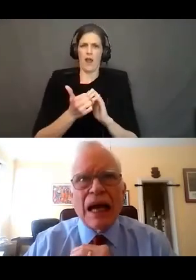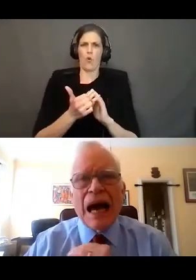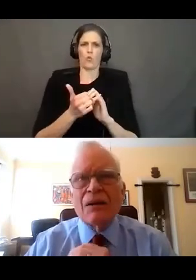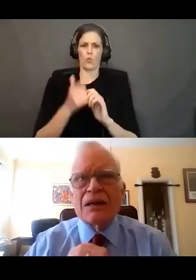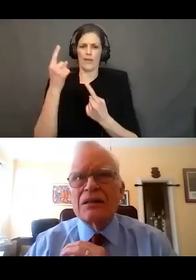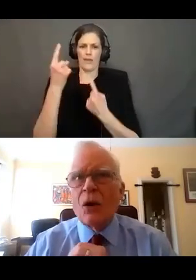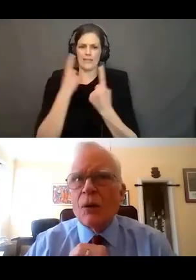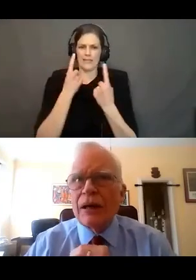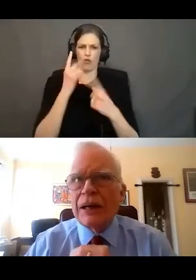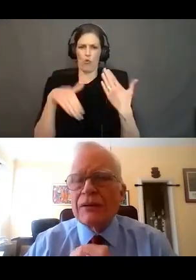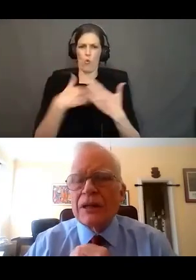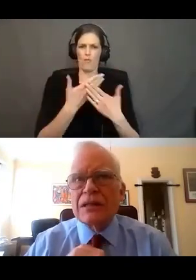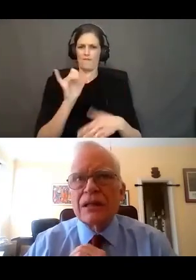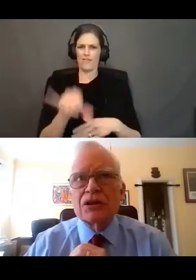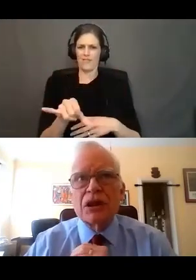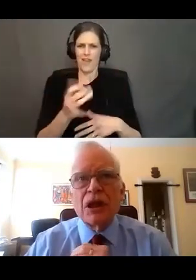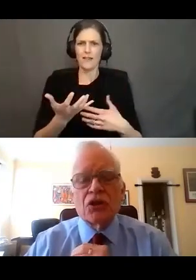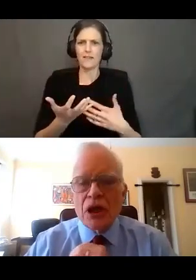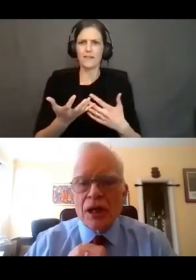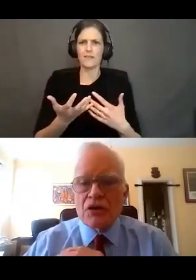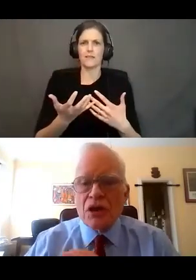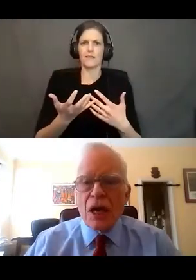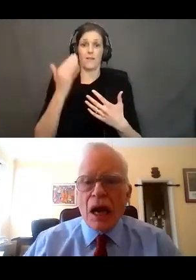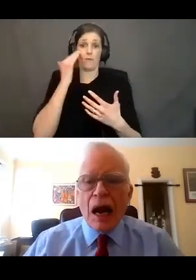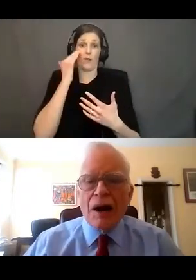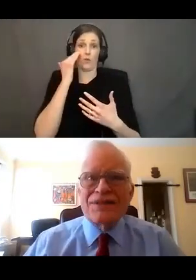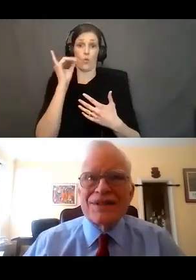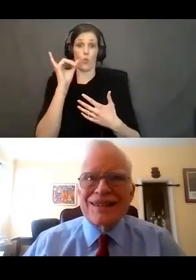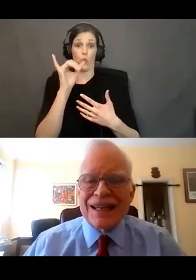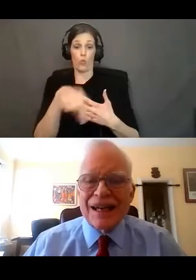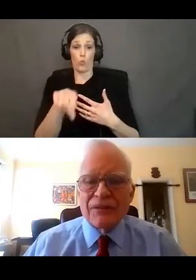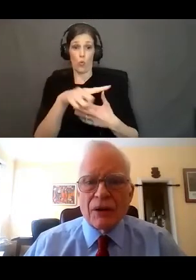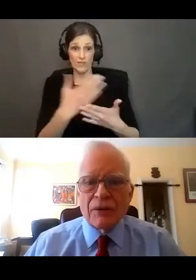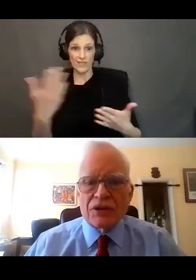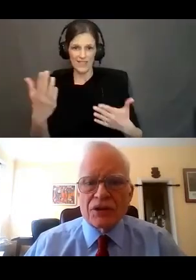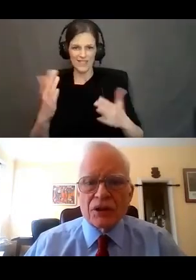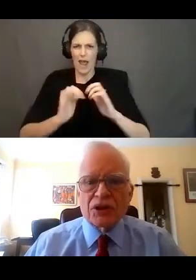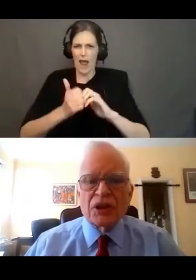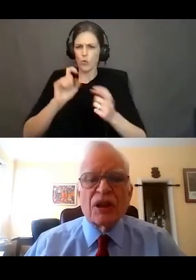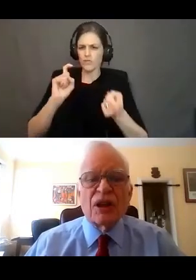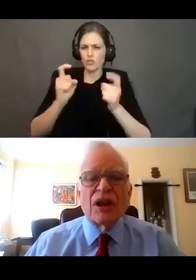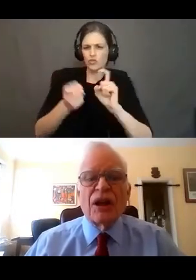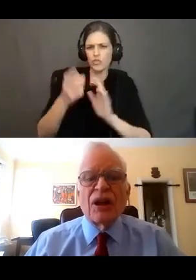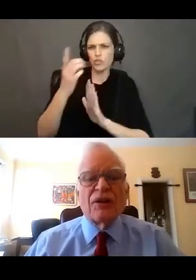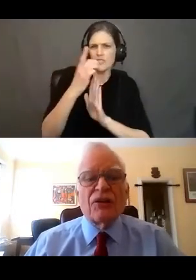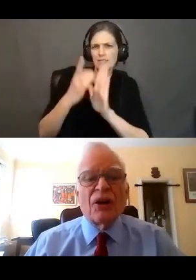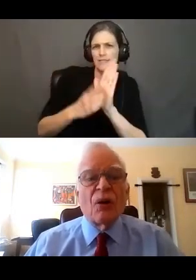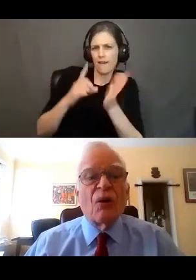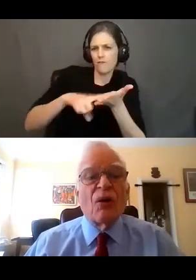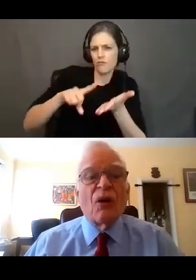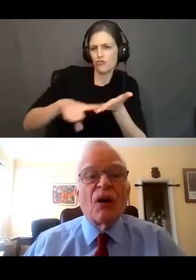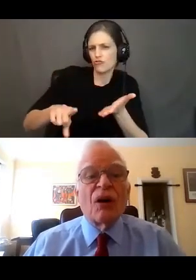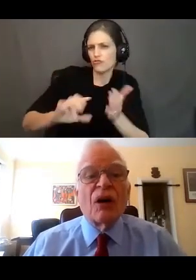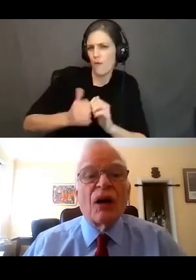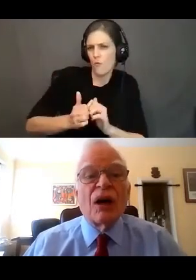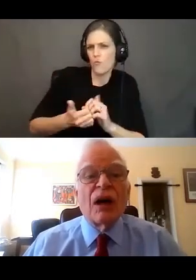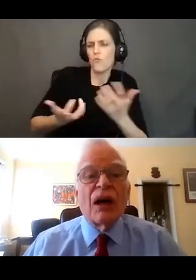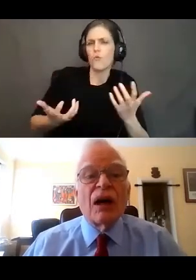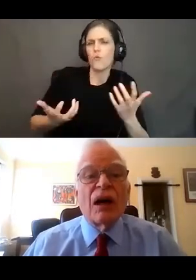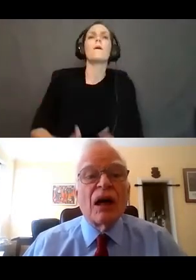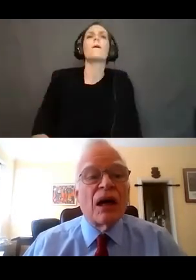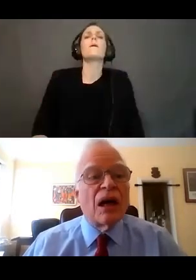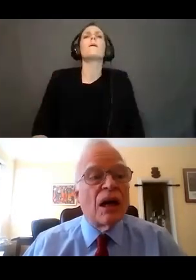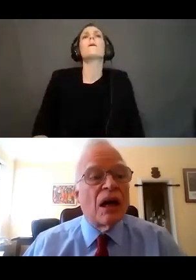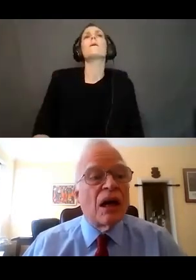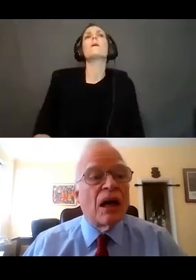account? How does knowing about these things change the design of our research? So